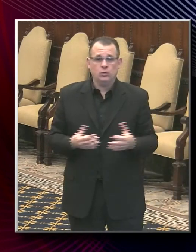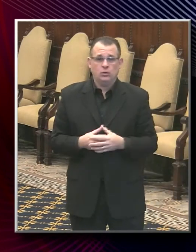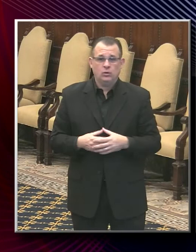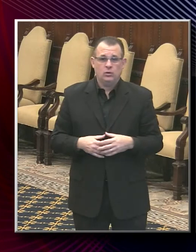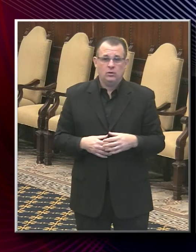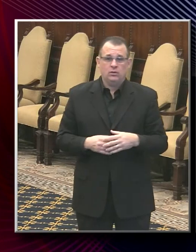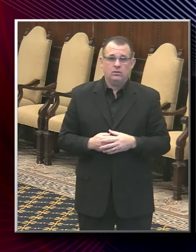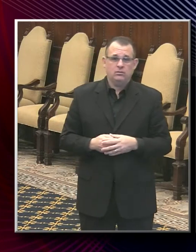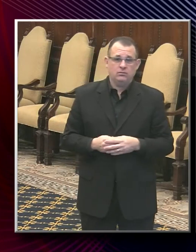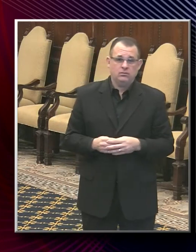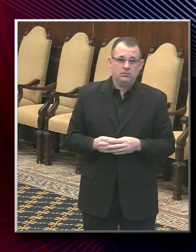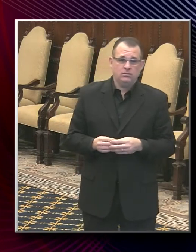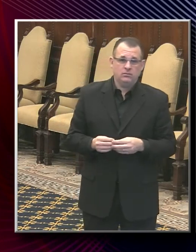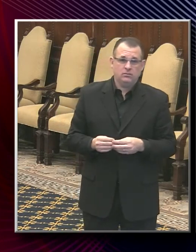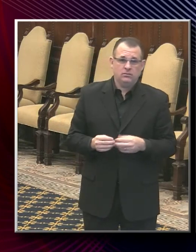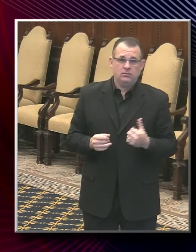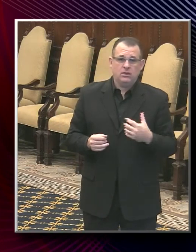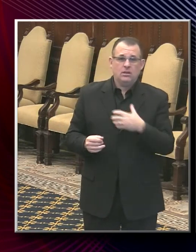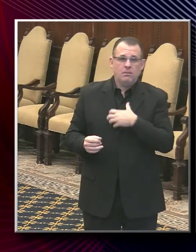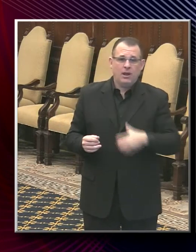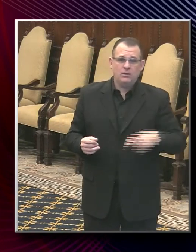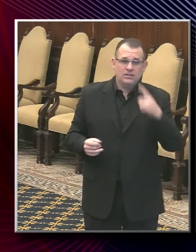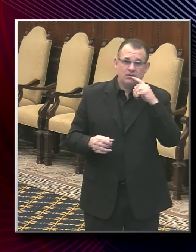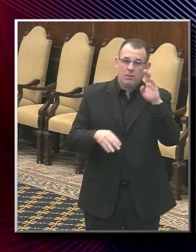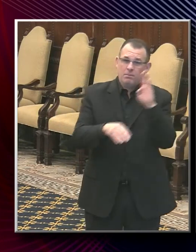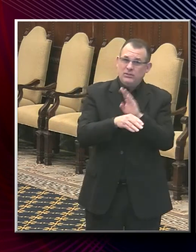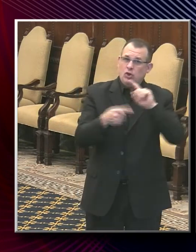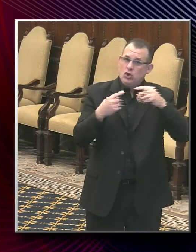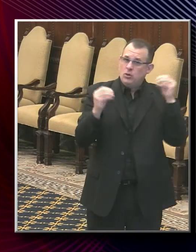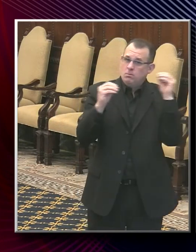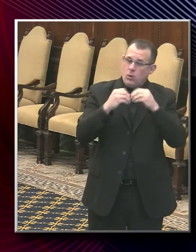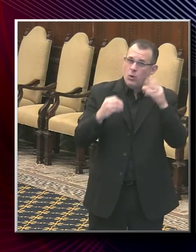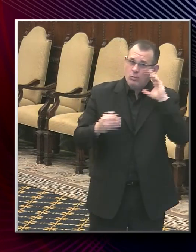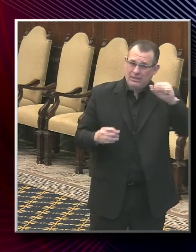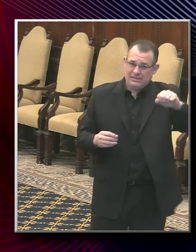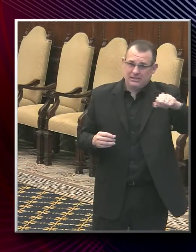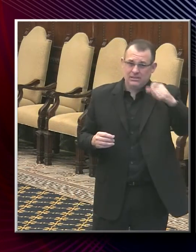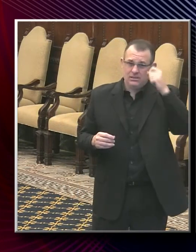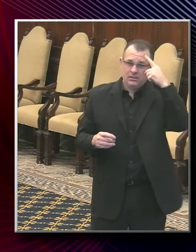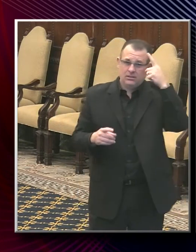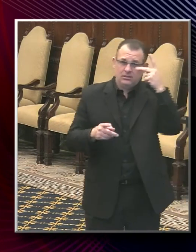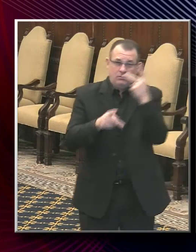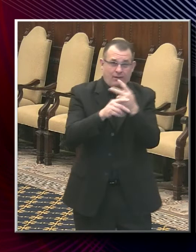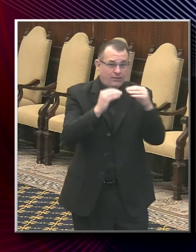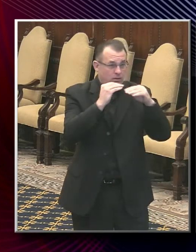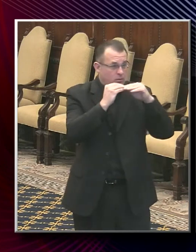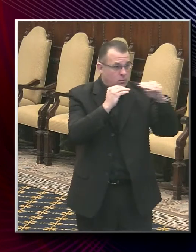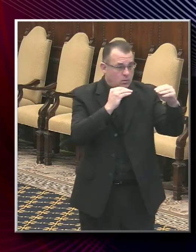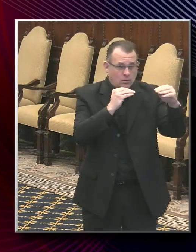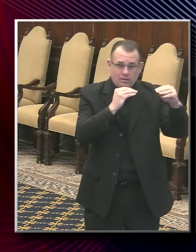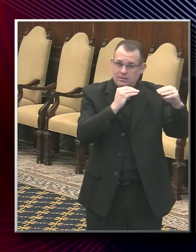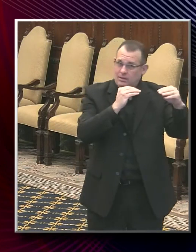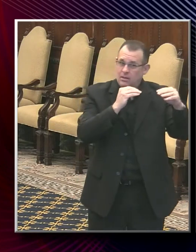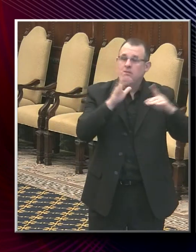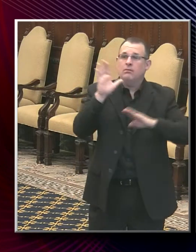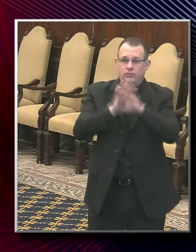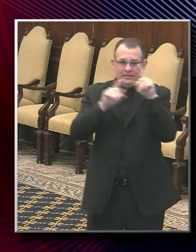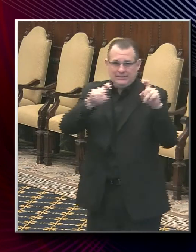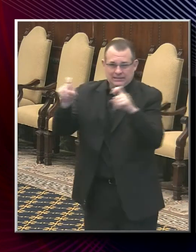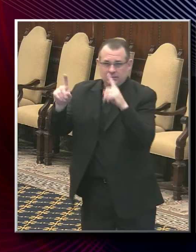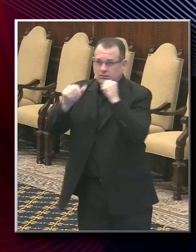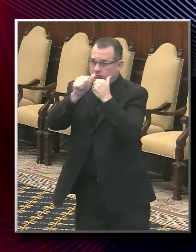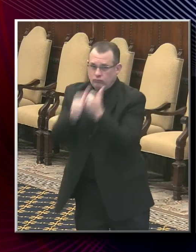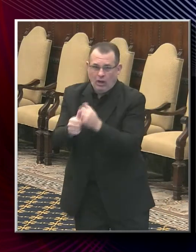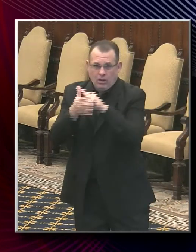even more than it's being hurt now. If we have a huge surge because we don't test, we don't track, we don't quarantine, and we open and